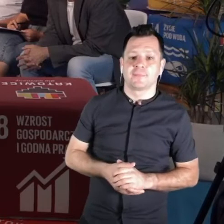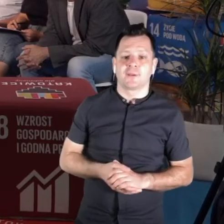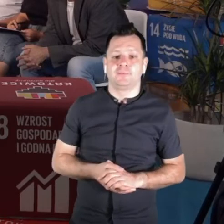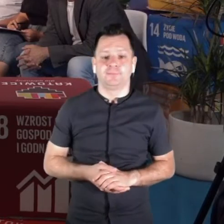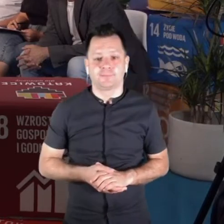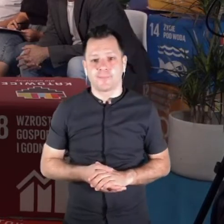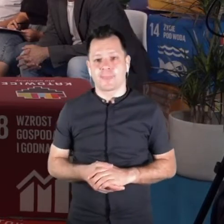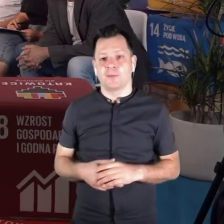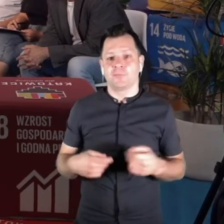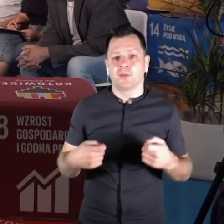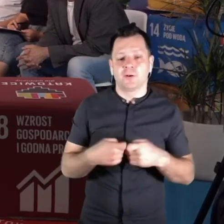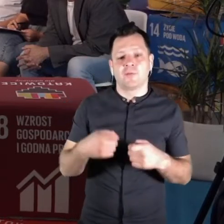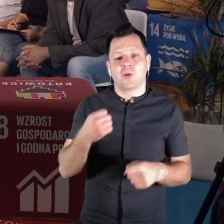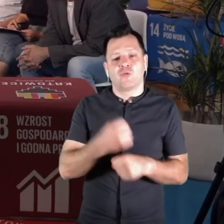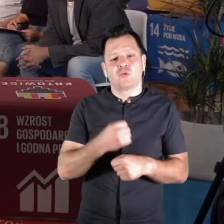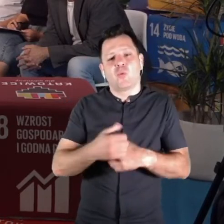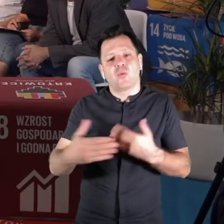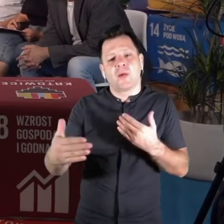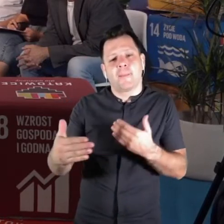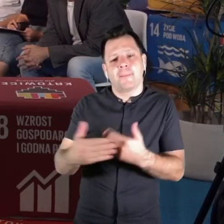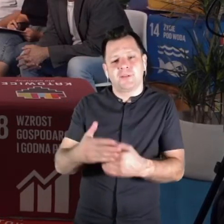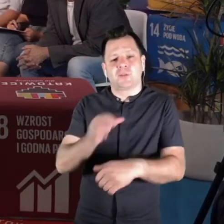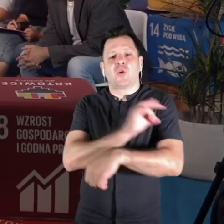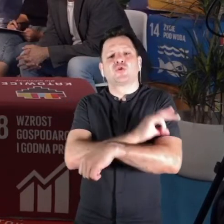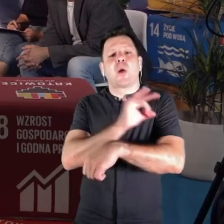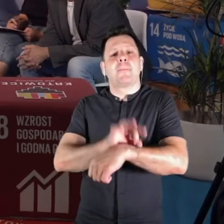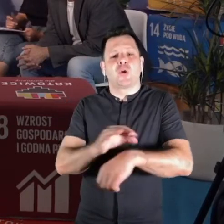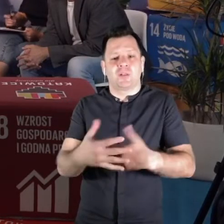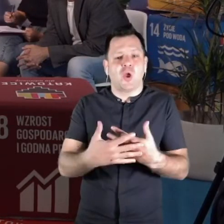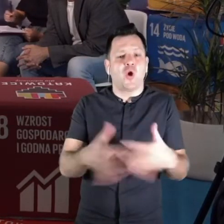Data project, and there are other organizations